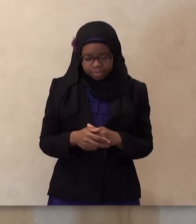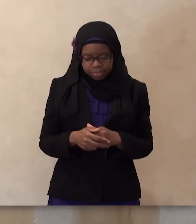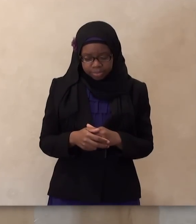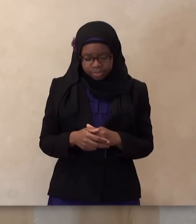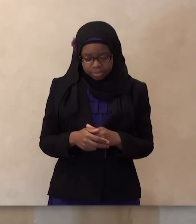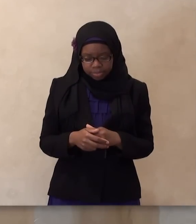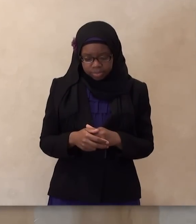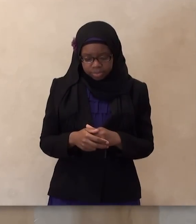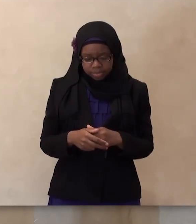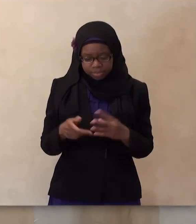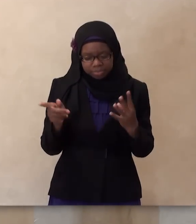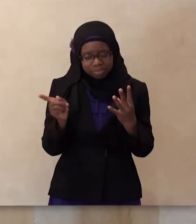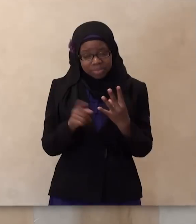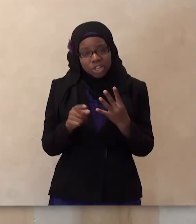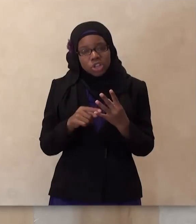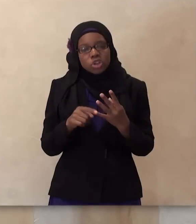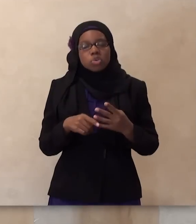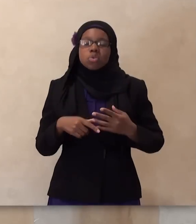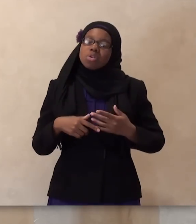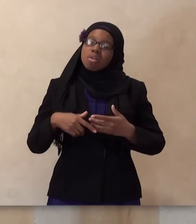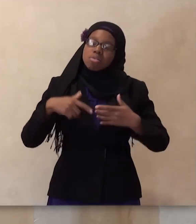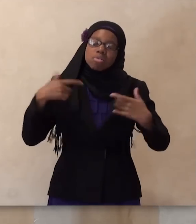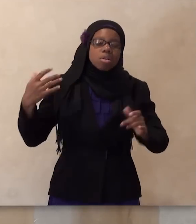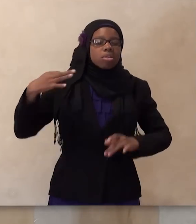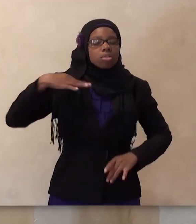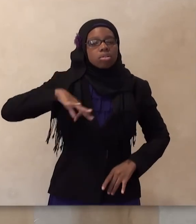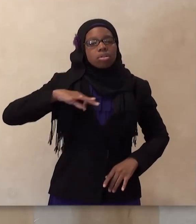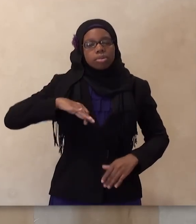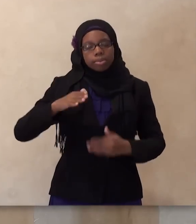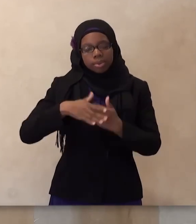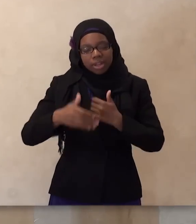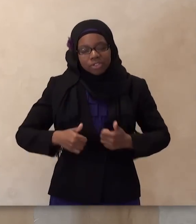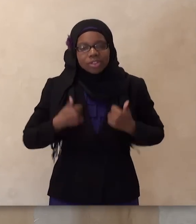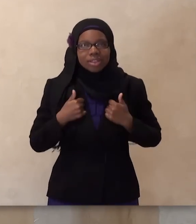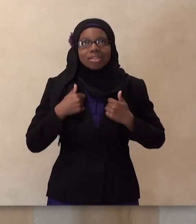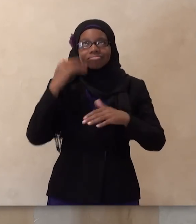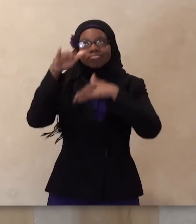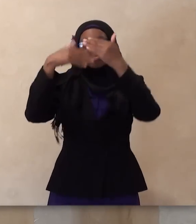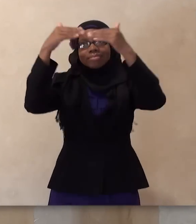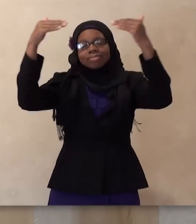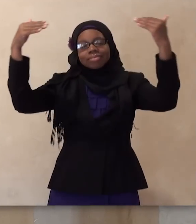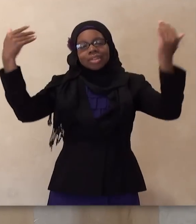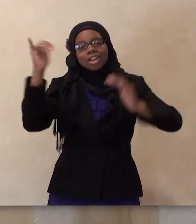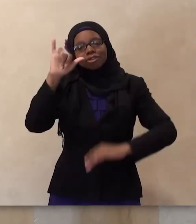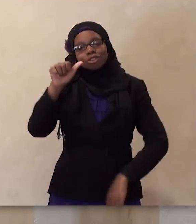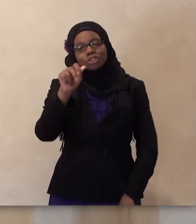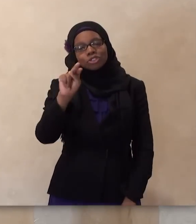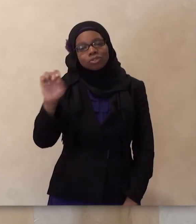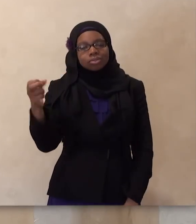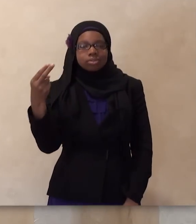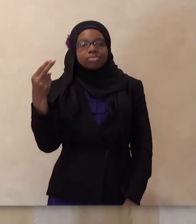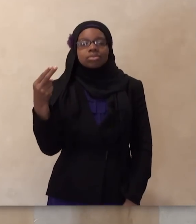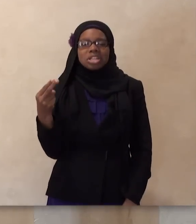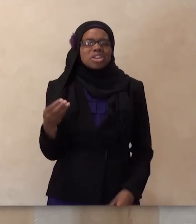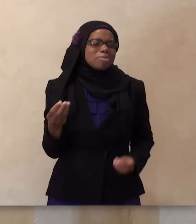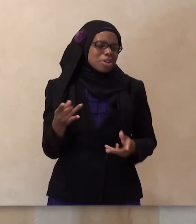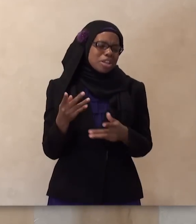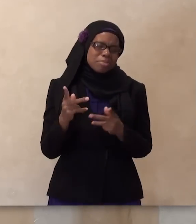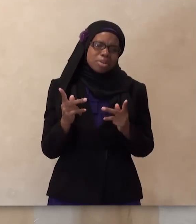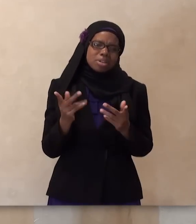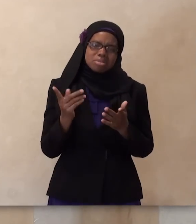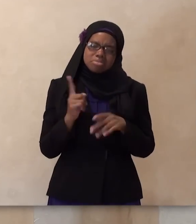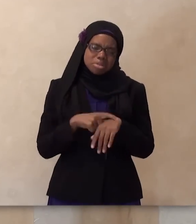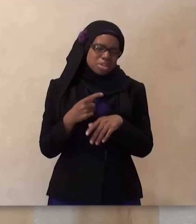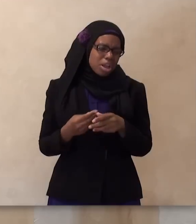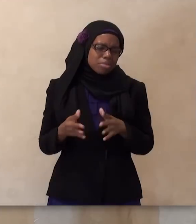will grant us a big reward in the hereafter, and that is the Jannah. That's why at various places in the Quran, Allah says,